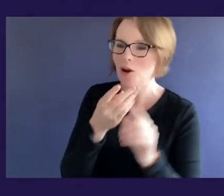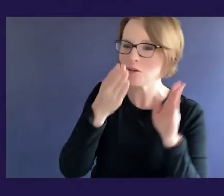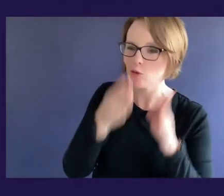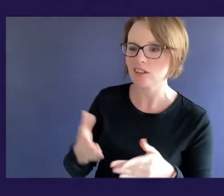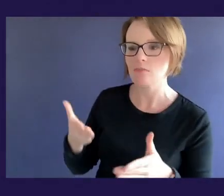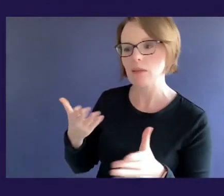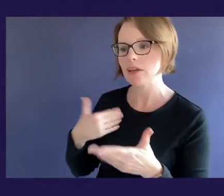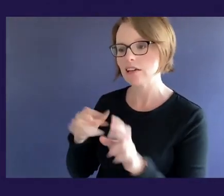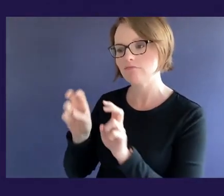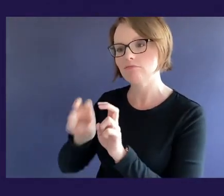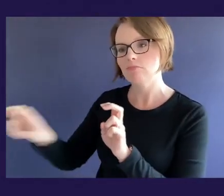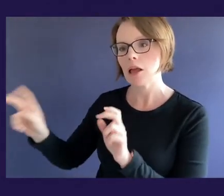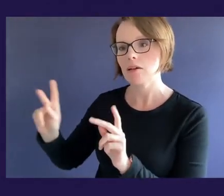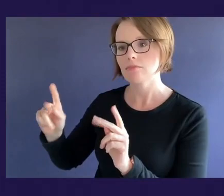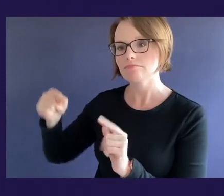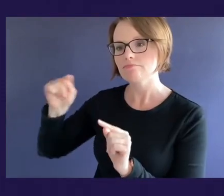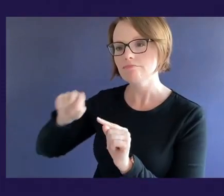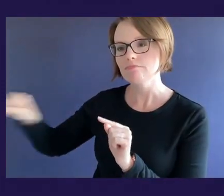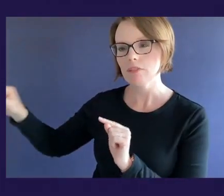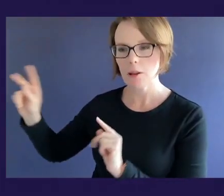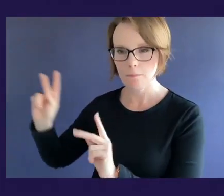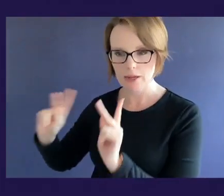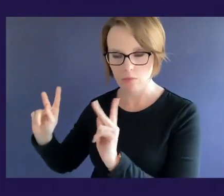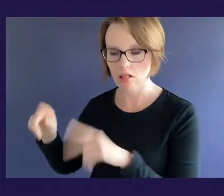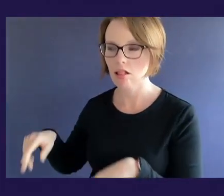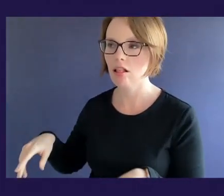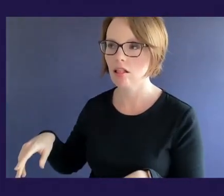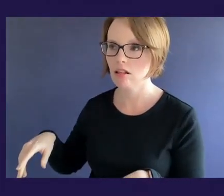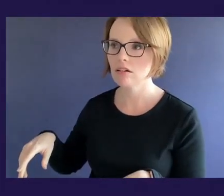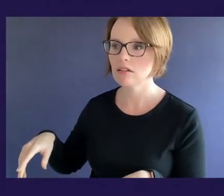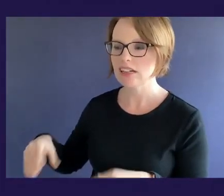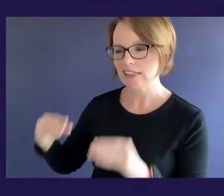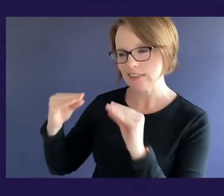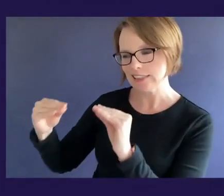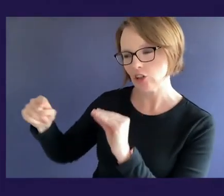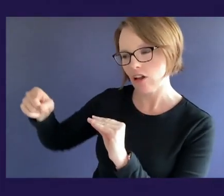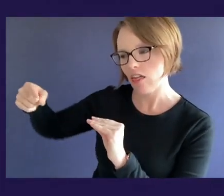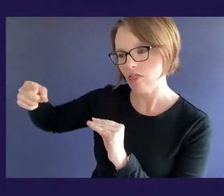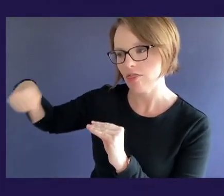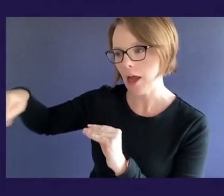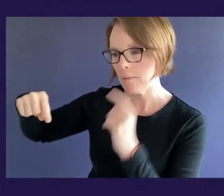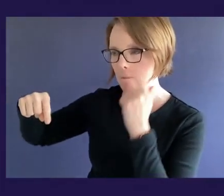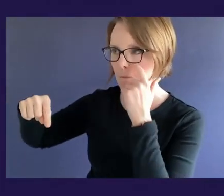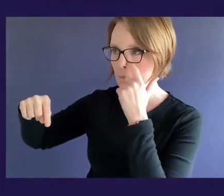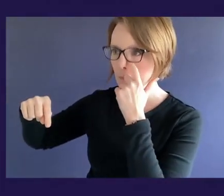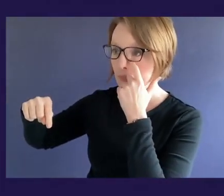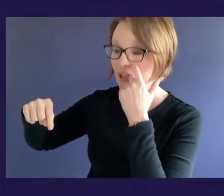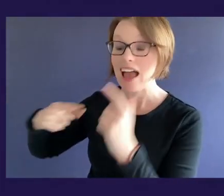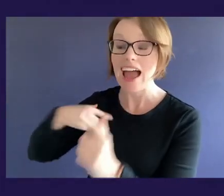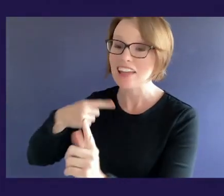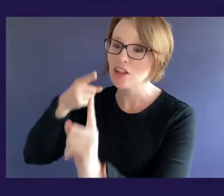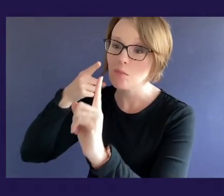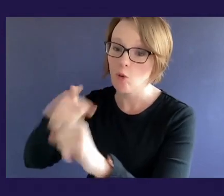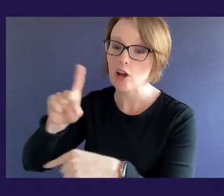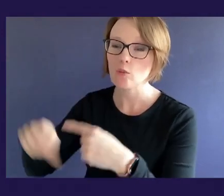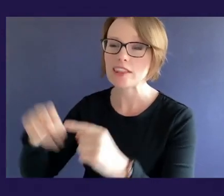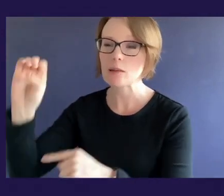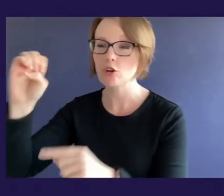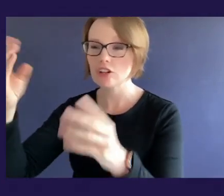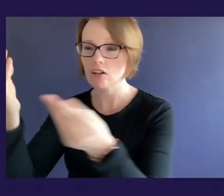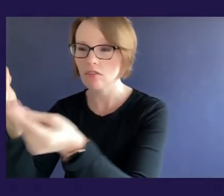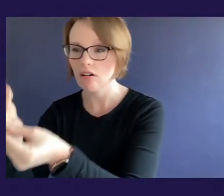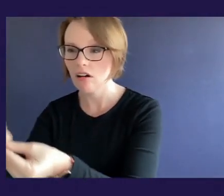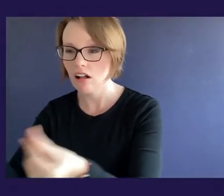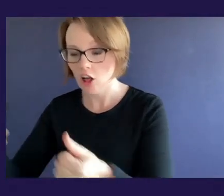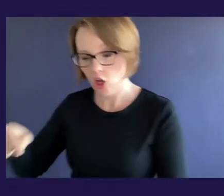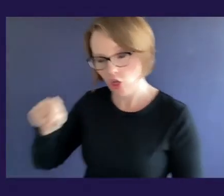then, as you really very well put, is we can't let them go away when the emergency goes away. That is one way